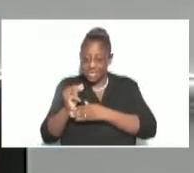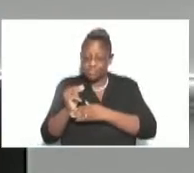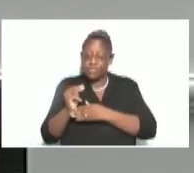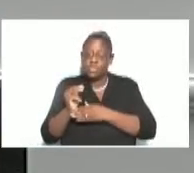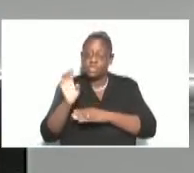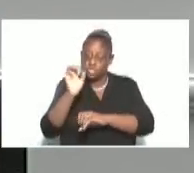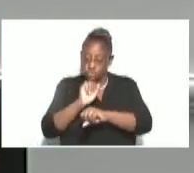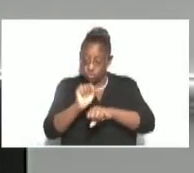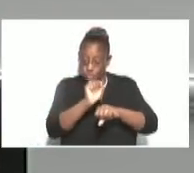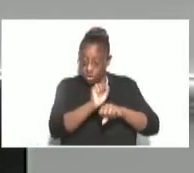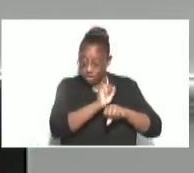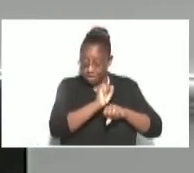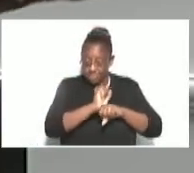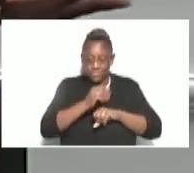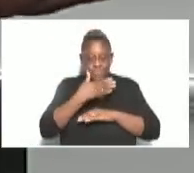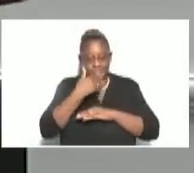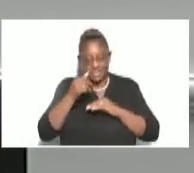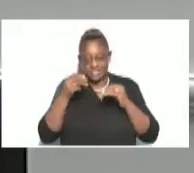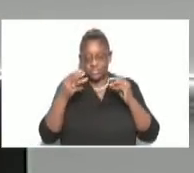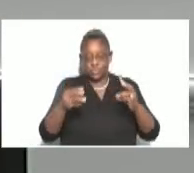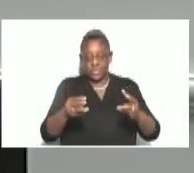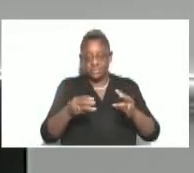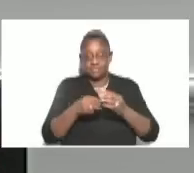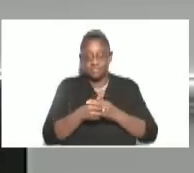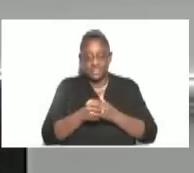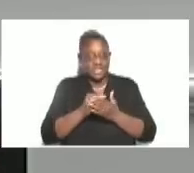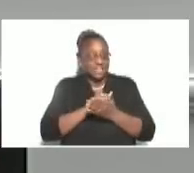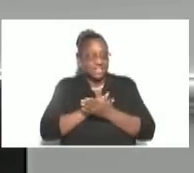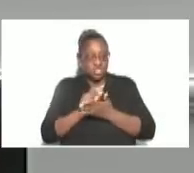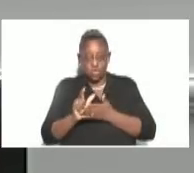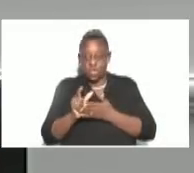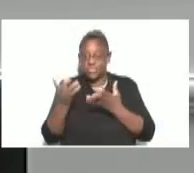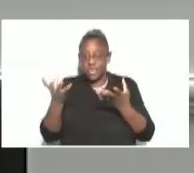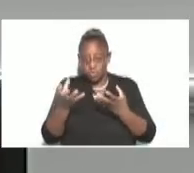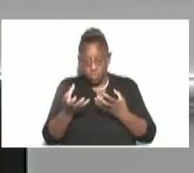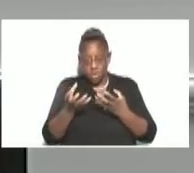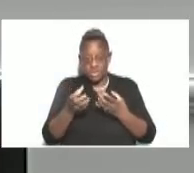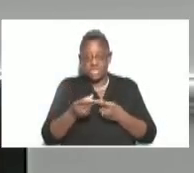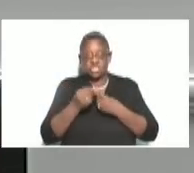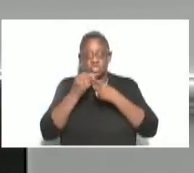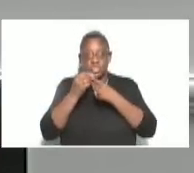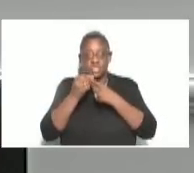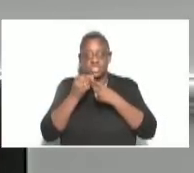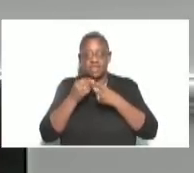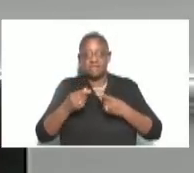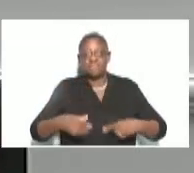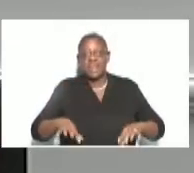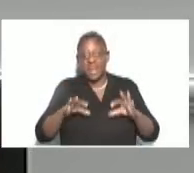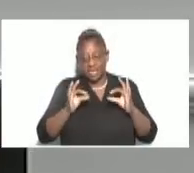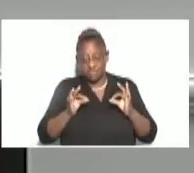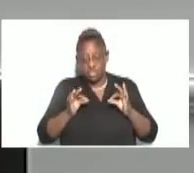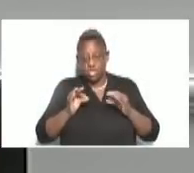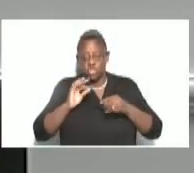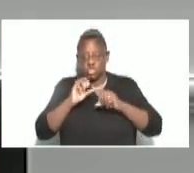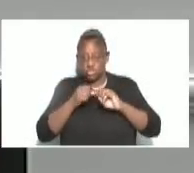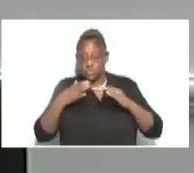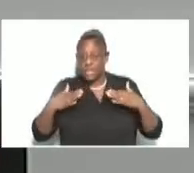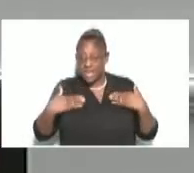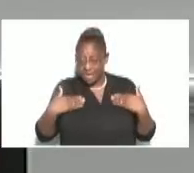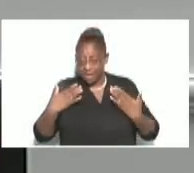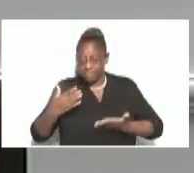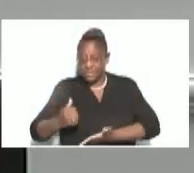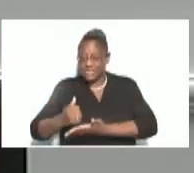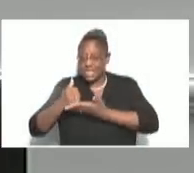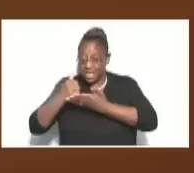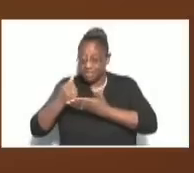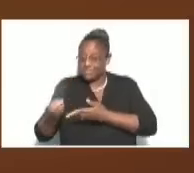function in the best way that they can, because that's all they want is a chance at life. And so we're happy to partner with the association to